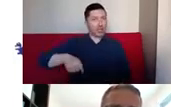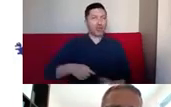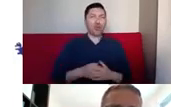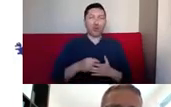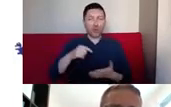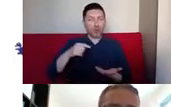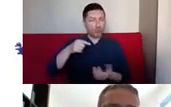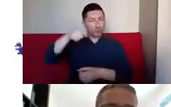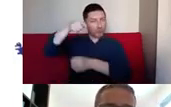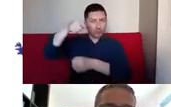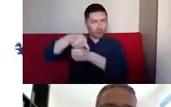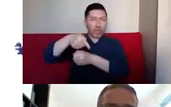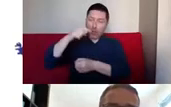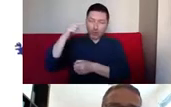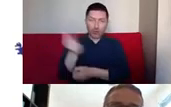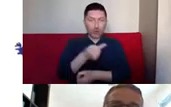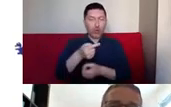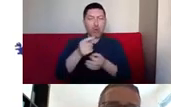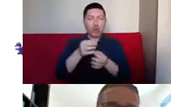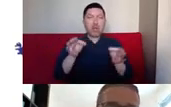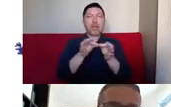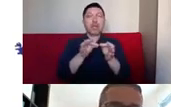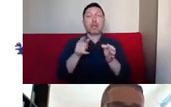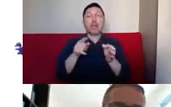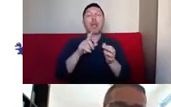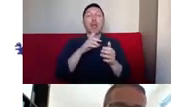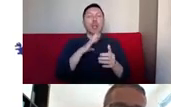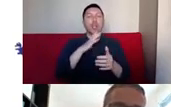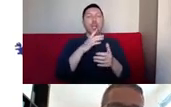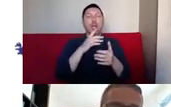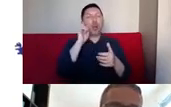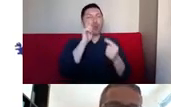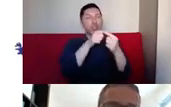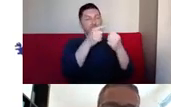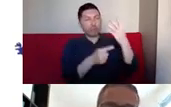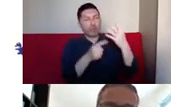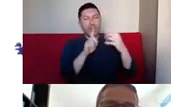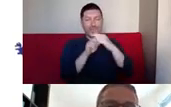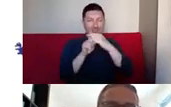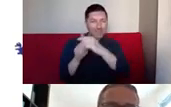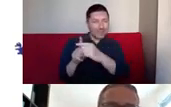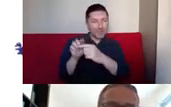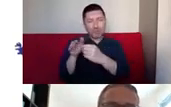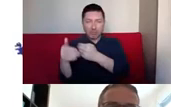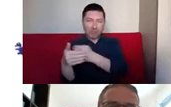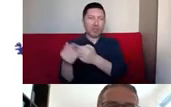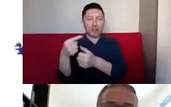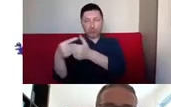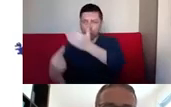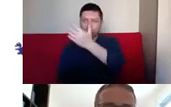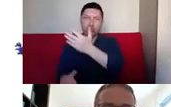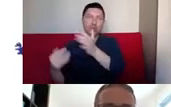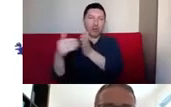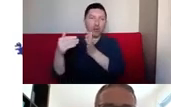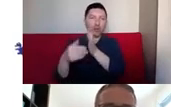sub-goals or targets. There's target 8.5 in these SDGs, which says by 2030, achieve